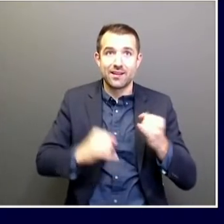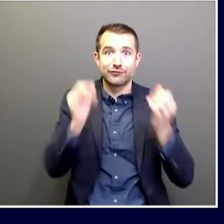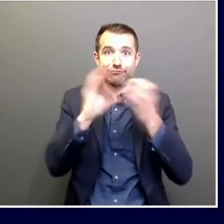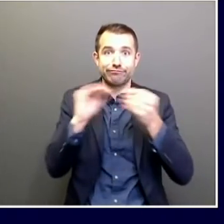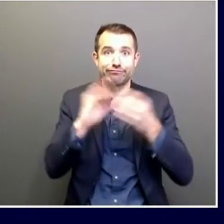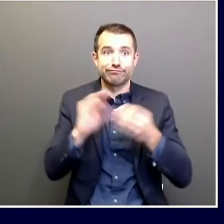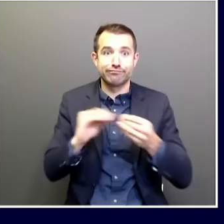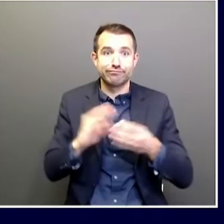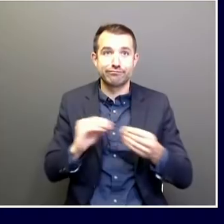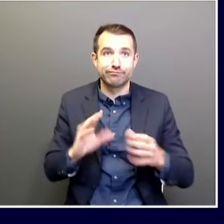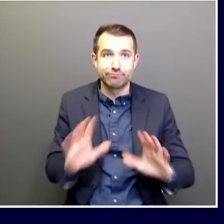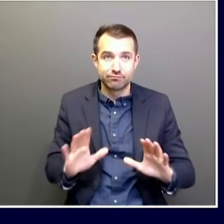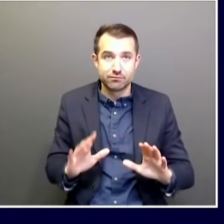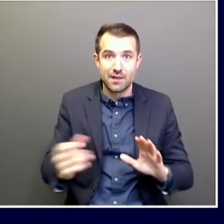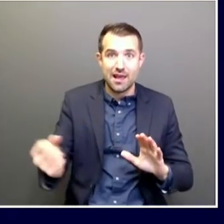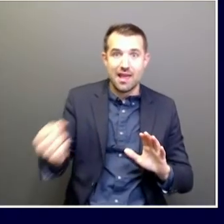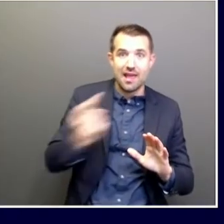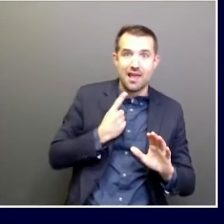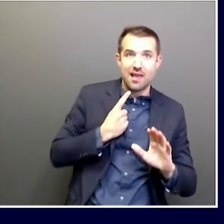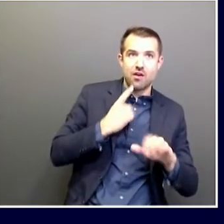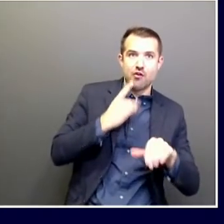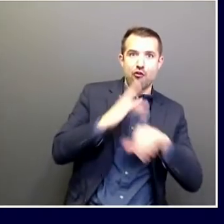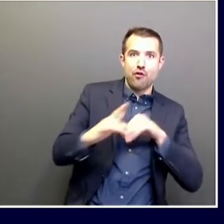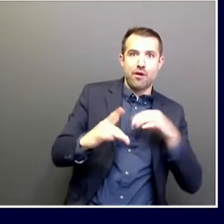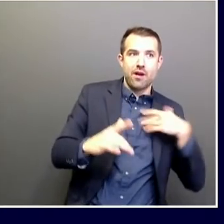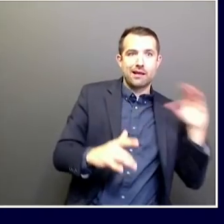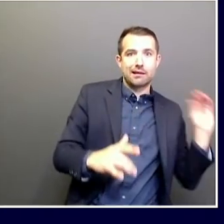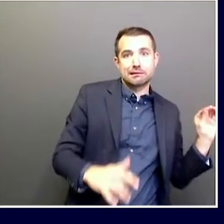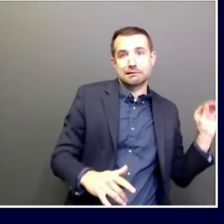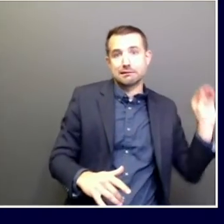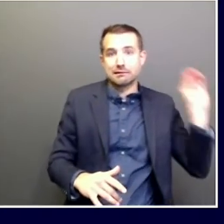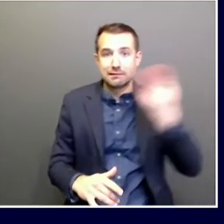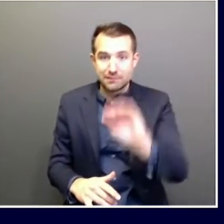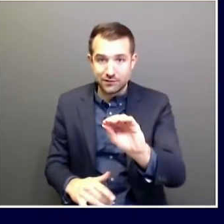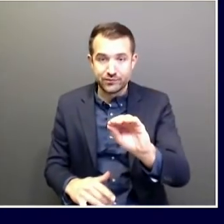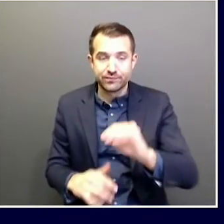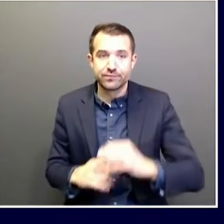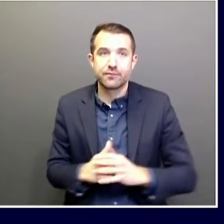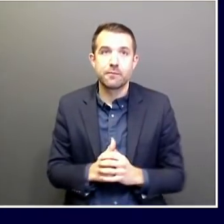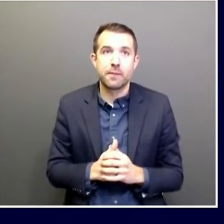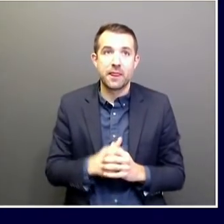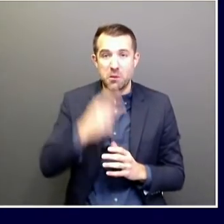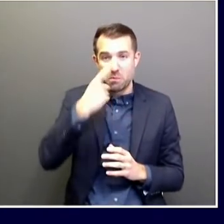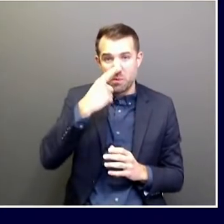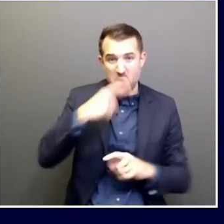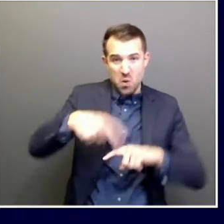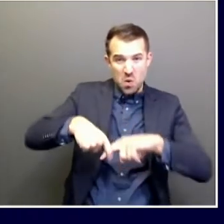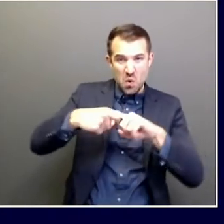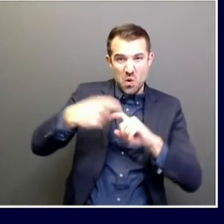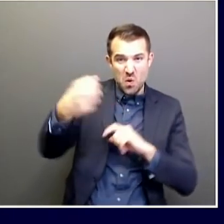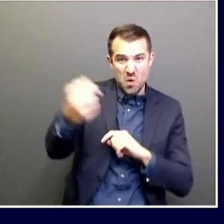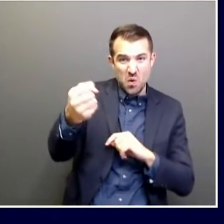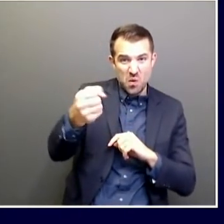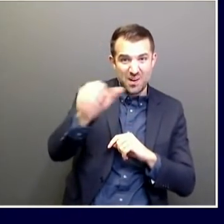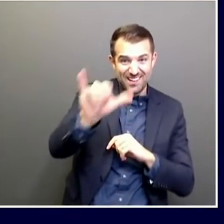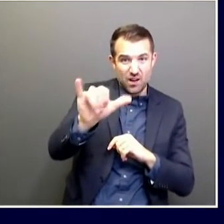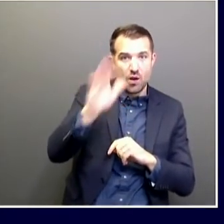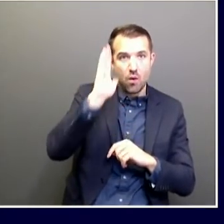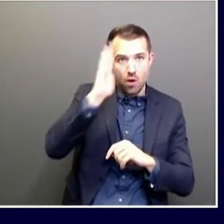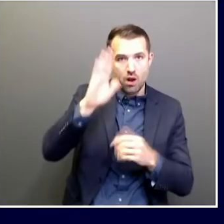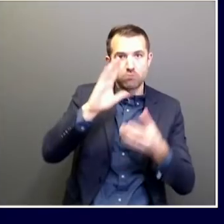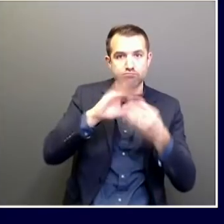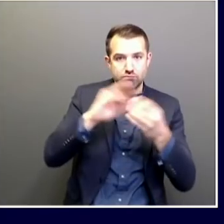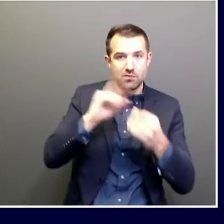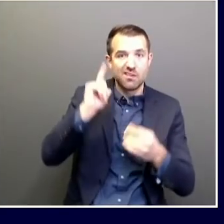as we think about the holidays. So I'm going to touch on that at the very end today. But in terms of what next week and subsequent